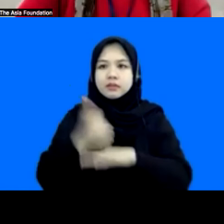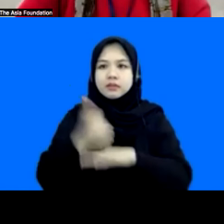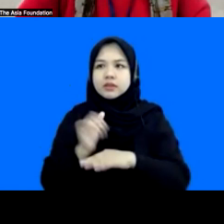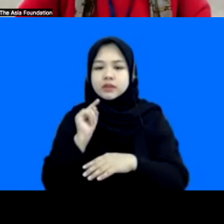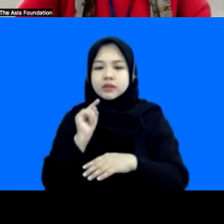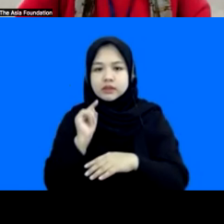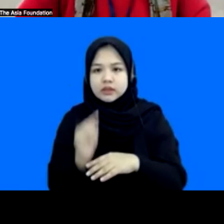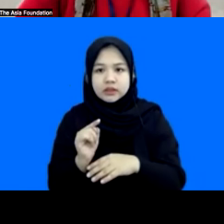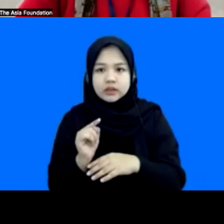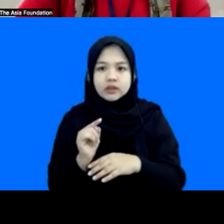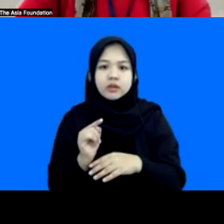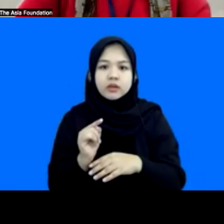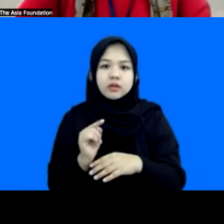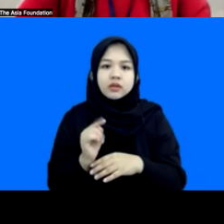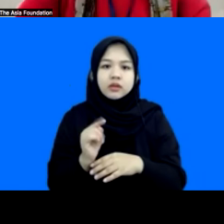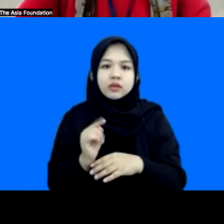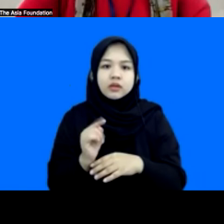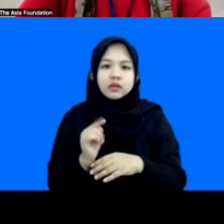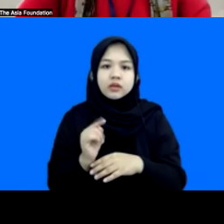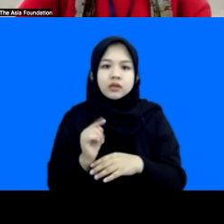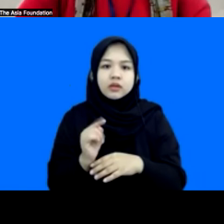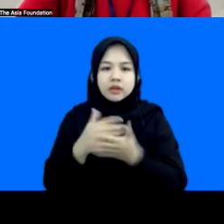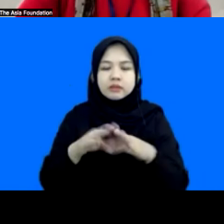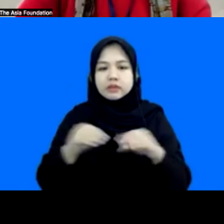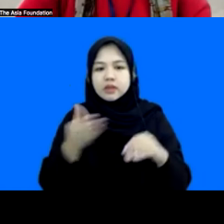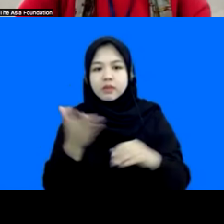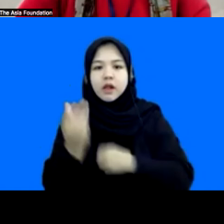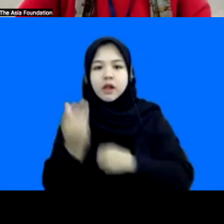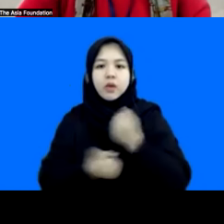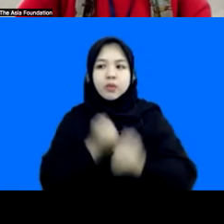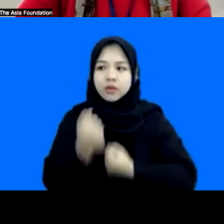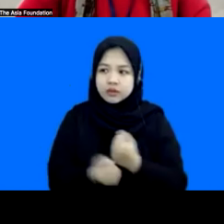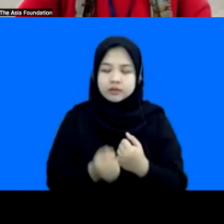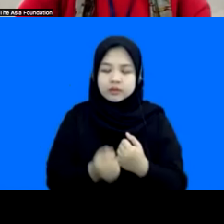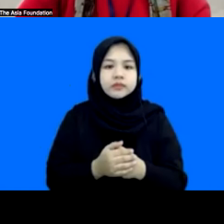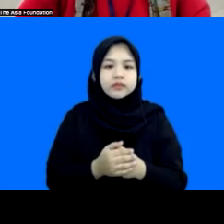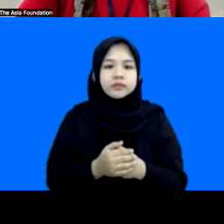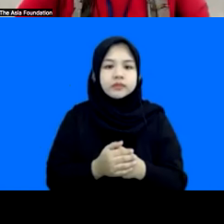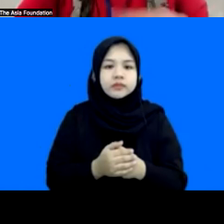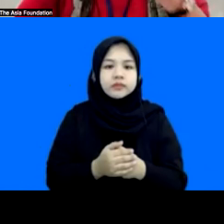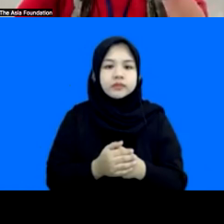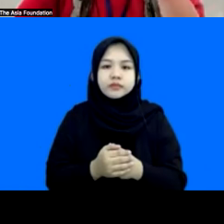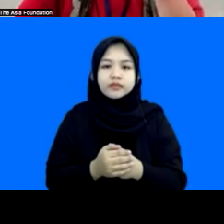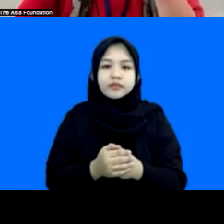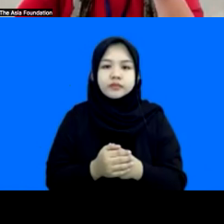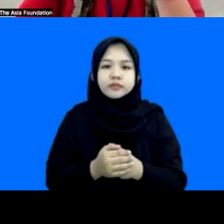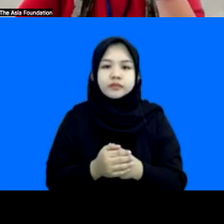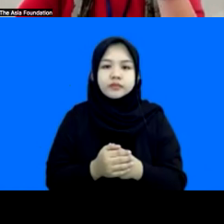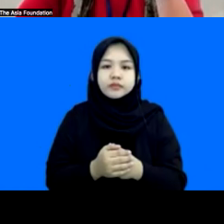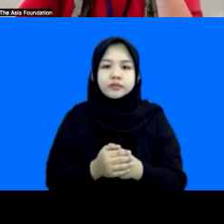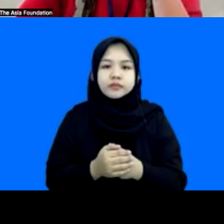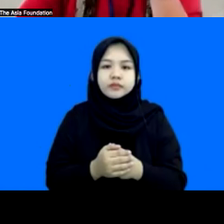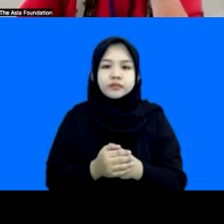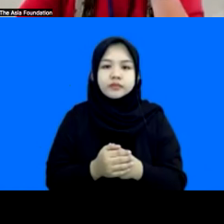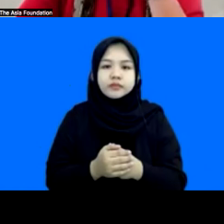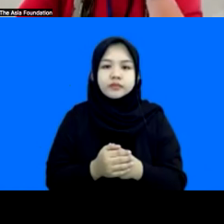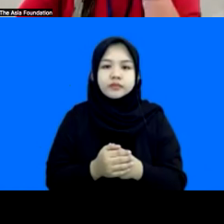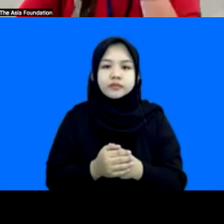also attended our dialogues to share the work they're leading. In the next midterm development